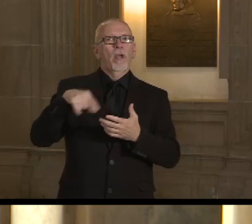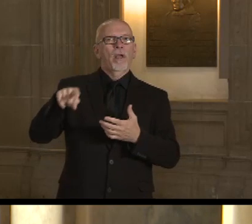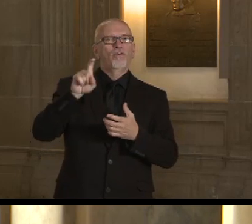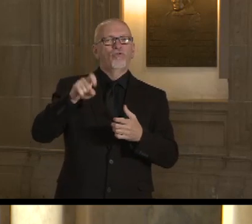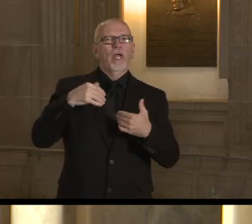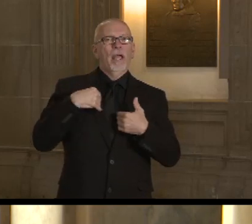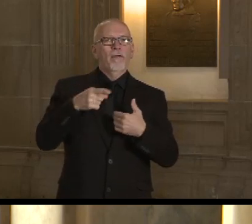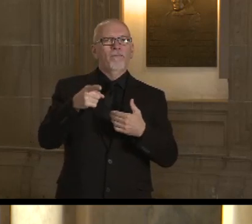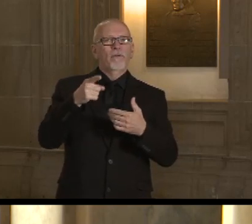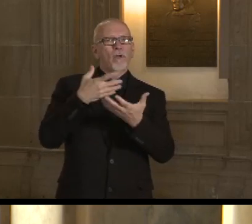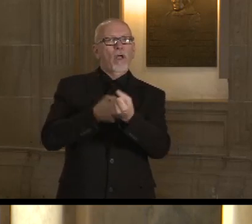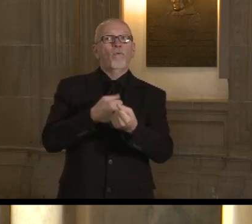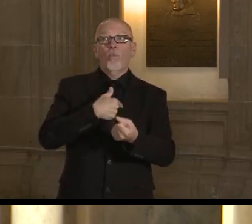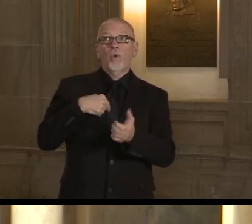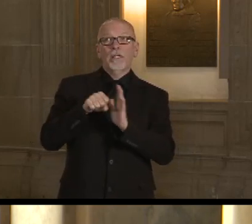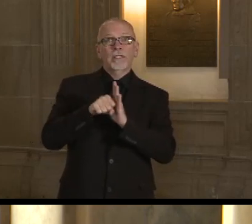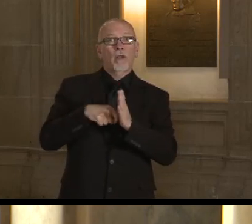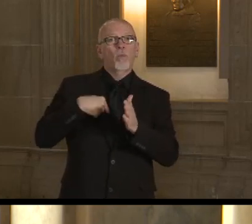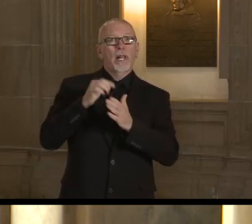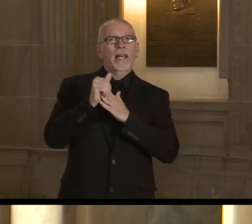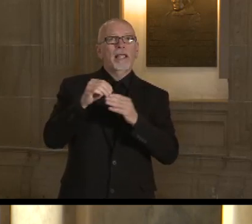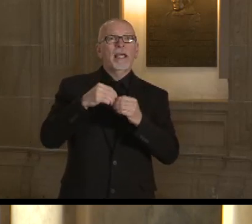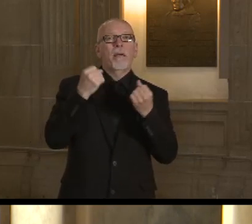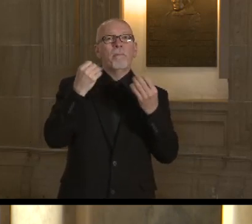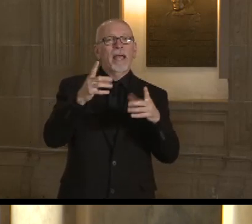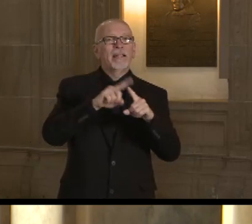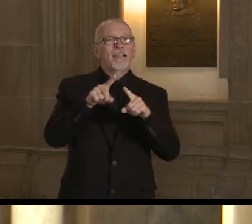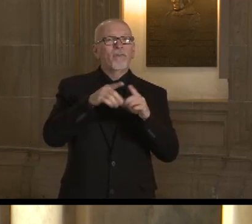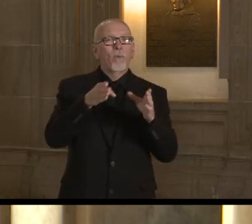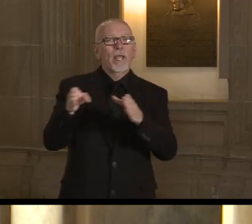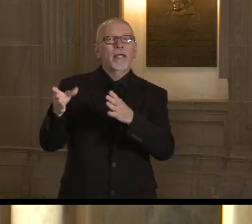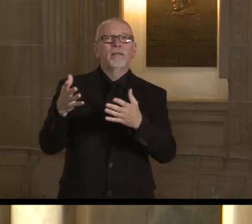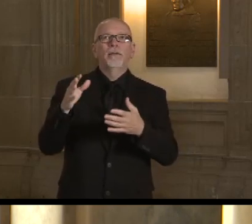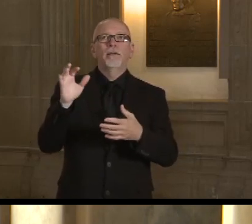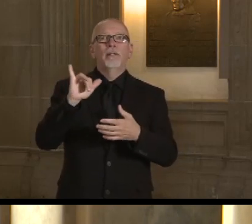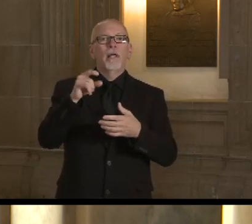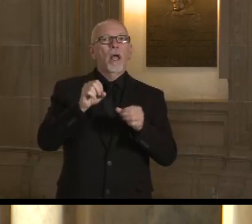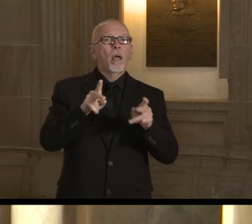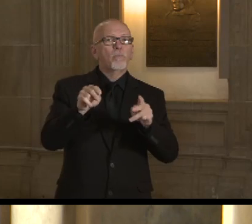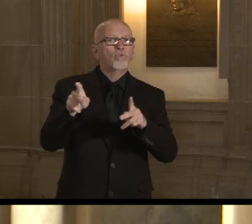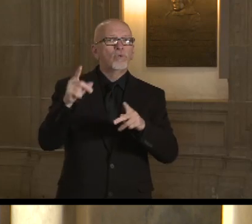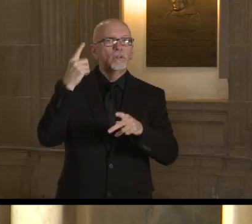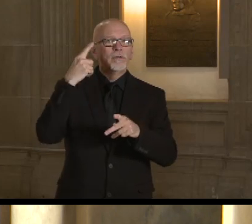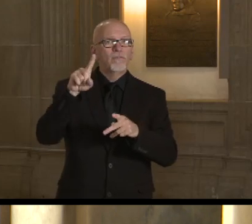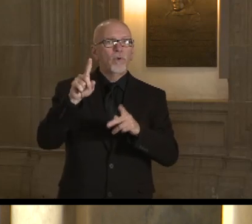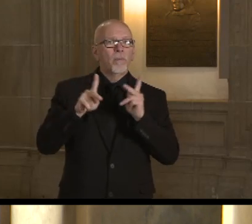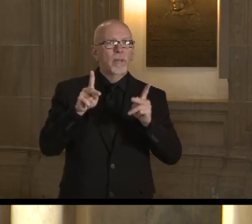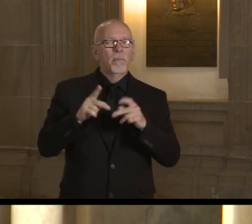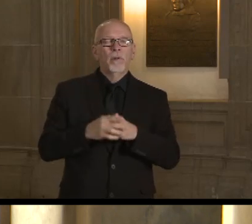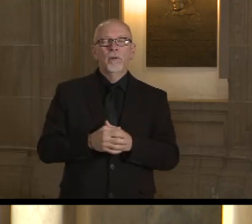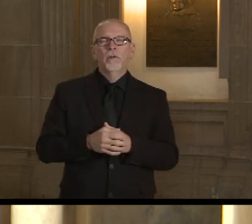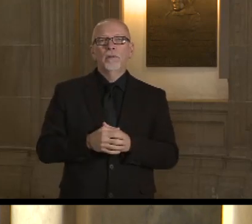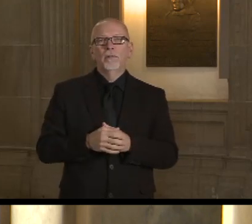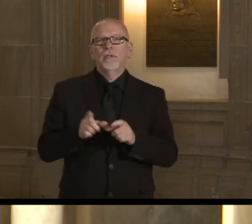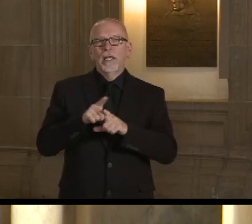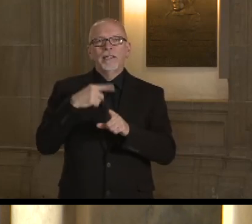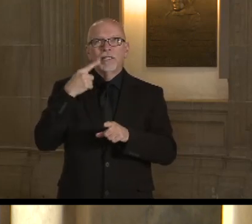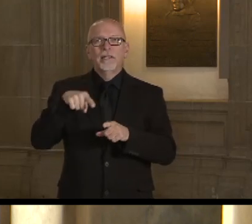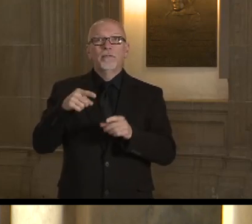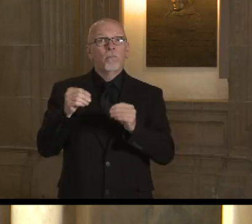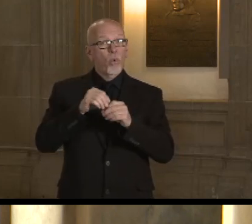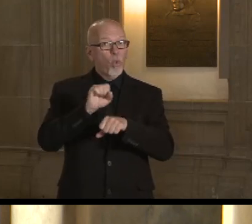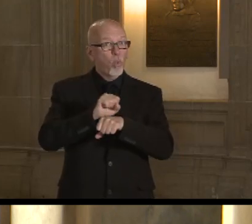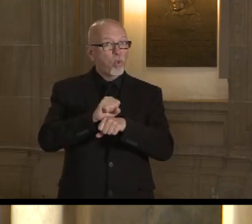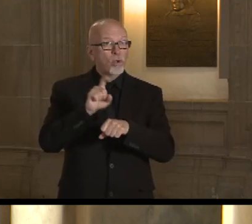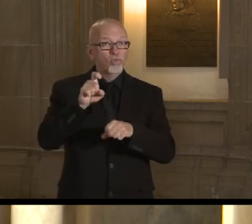confidence. We are a state that has been a leader on so many fronts in terms of opportunity for our individuals. Like I said, is there more work to be